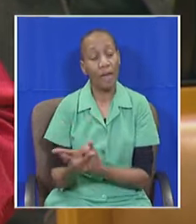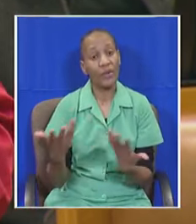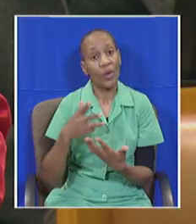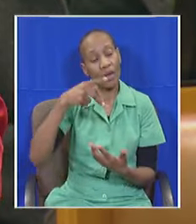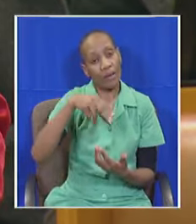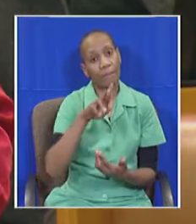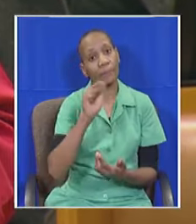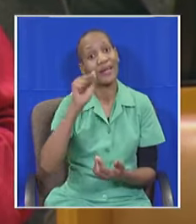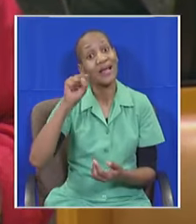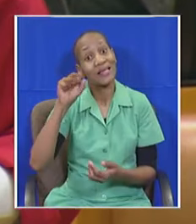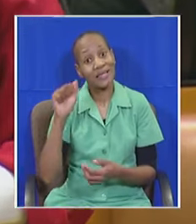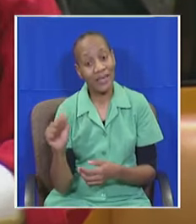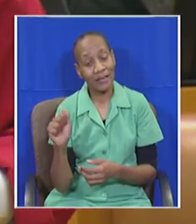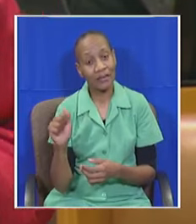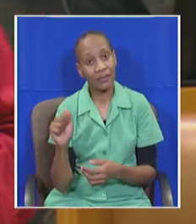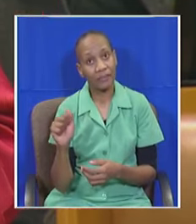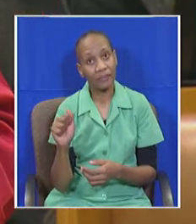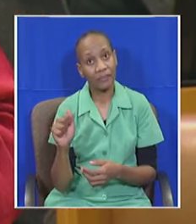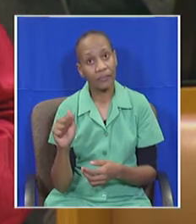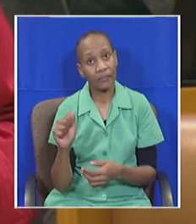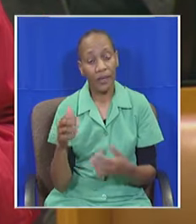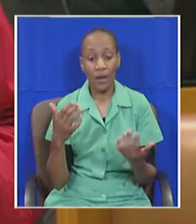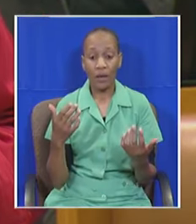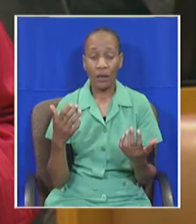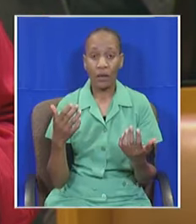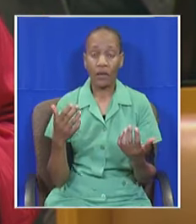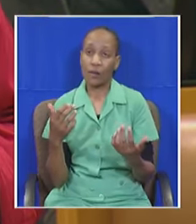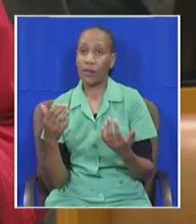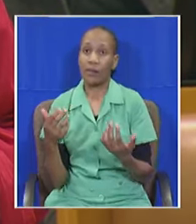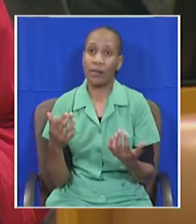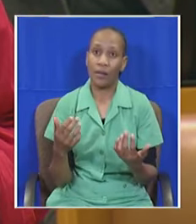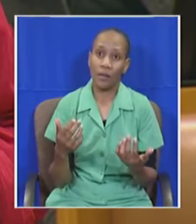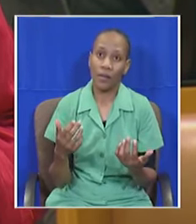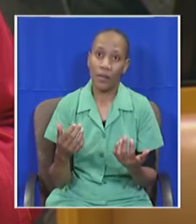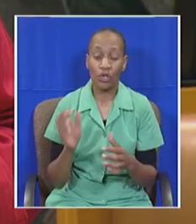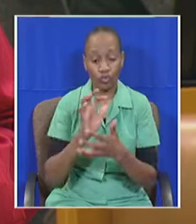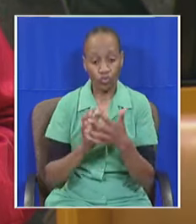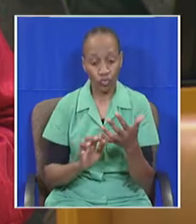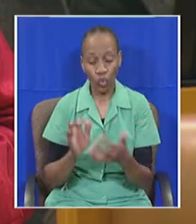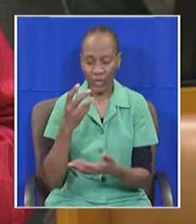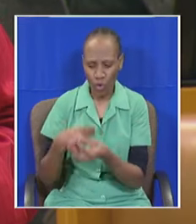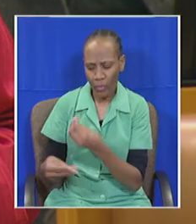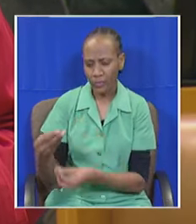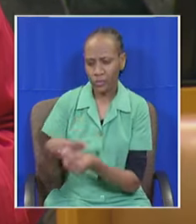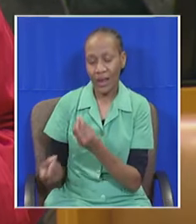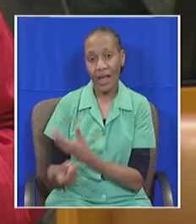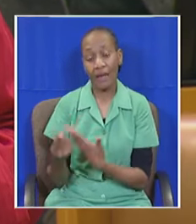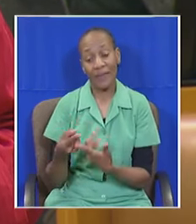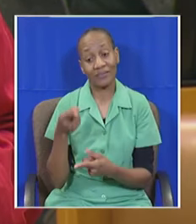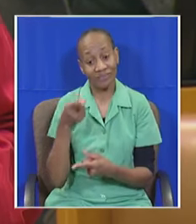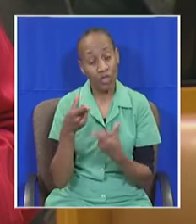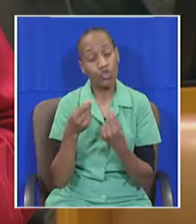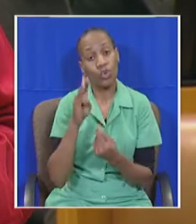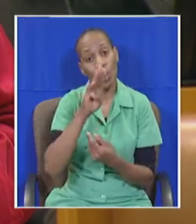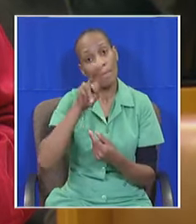certain Mr. Sifiso Buthelezi, who is now the Deputy Minister of Finance. The allegations of corruption against Mr. Buthelezi while